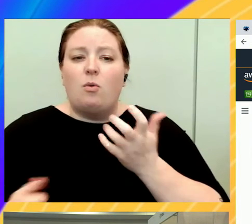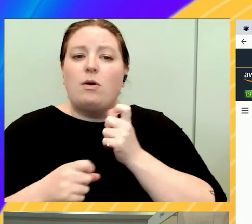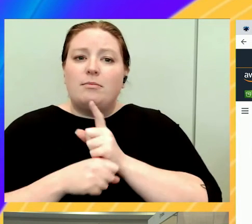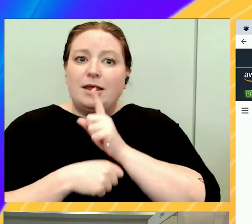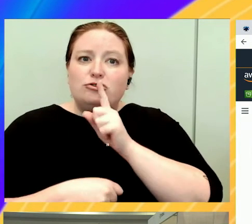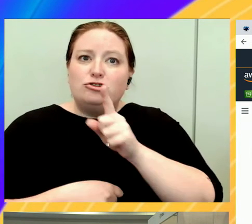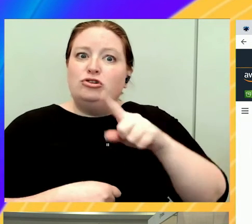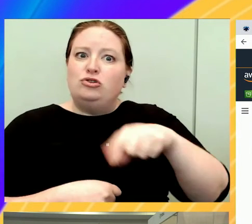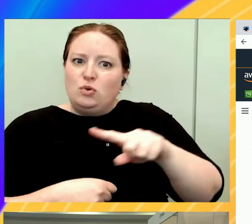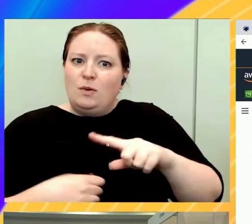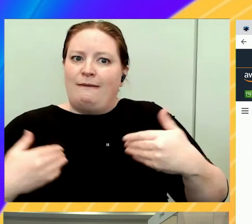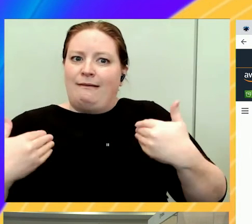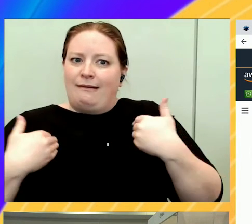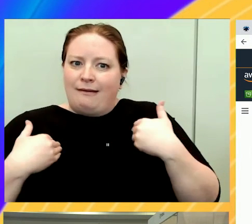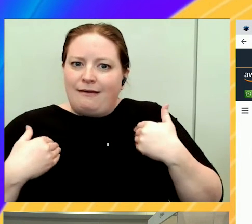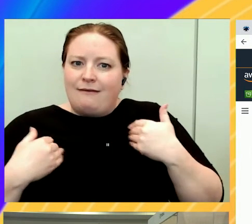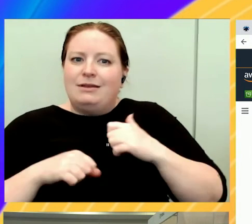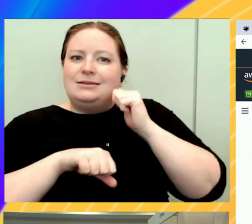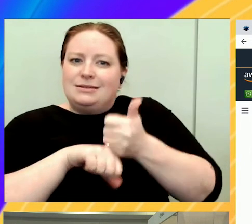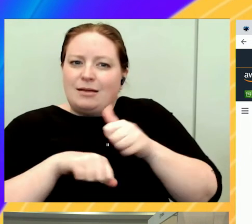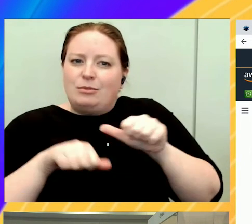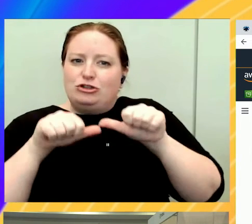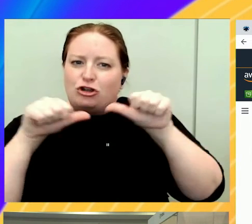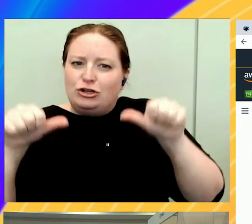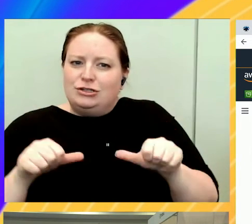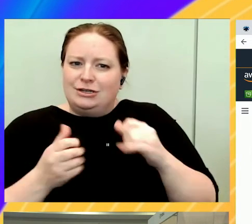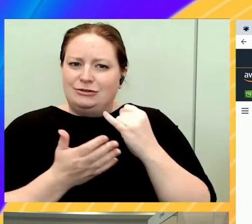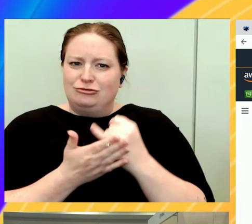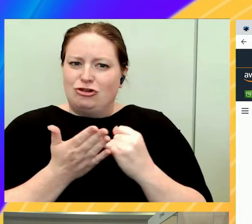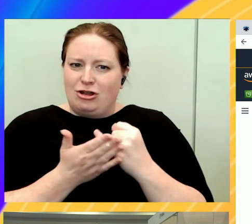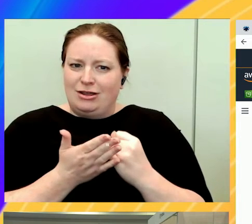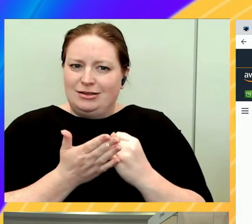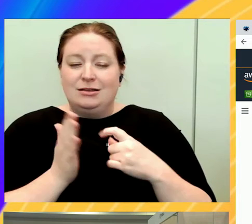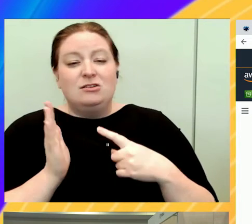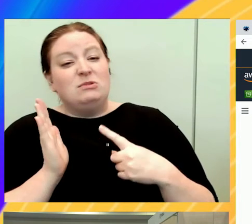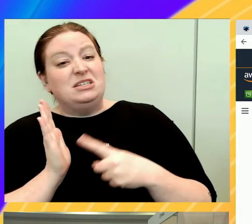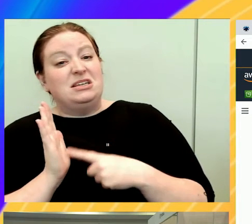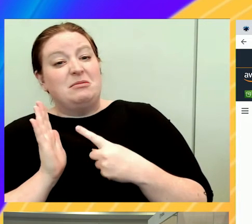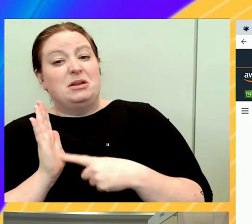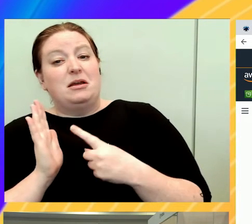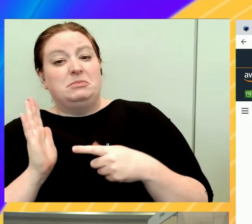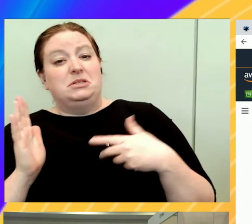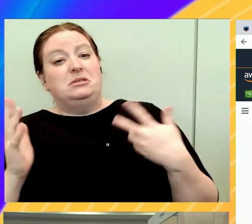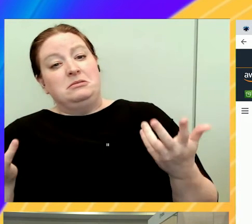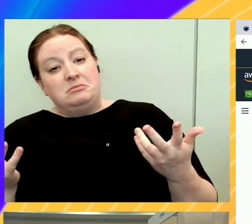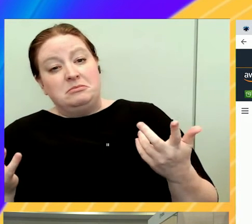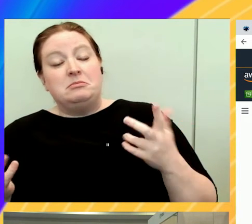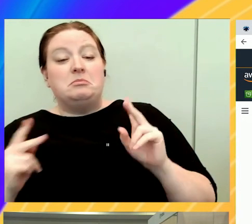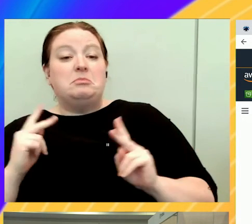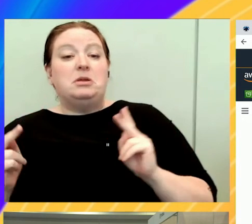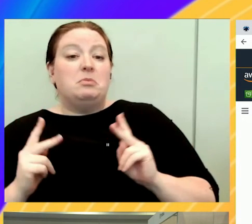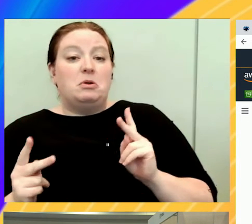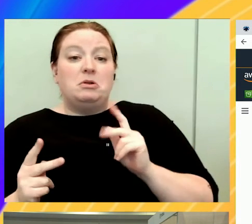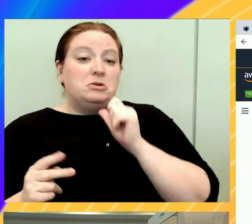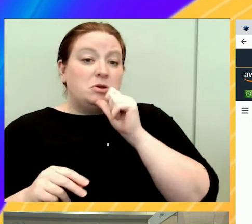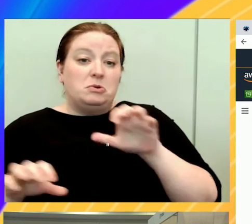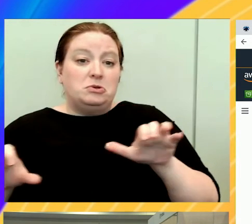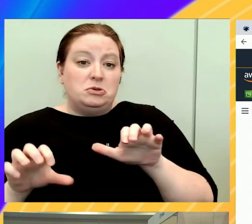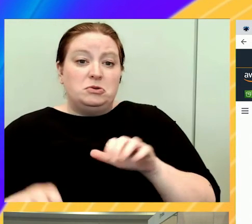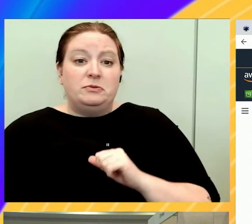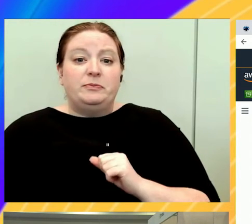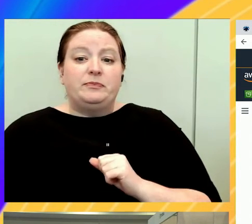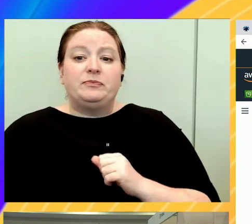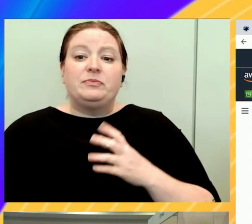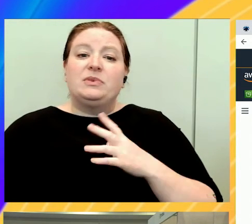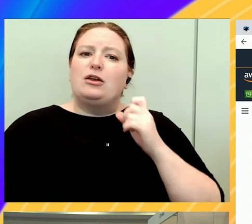have an established architecture drawing, which sometimes is taken for granted. Yeah. And so, and go deeper, have the discussion. Is our